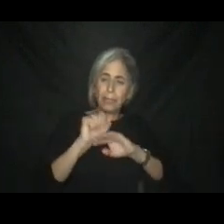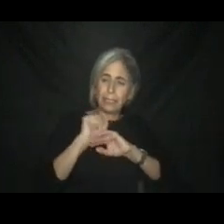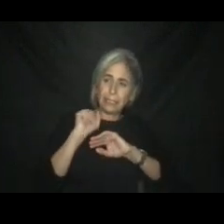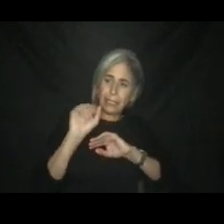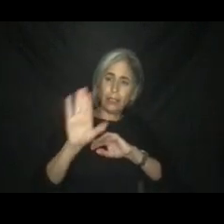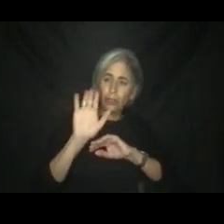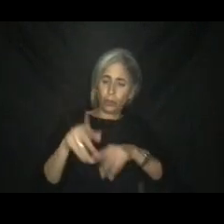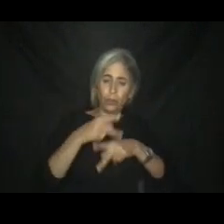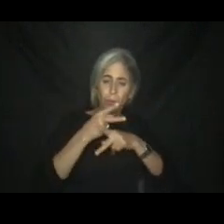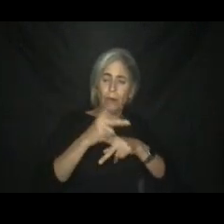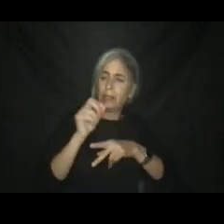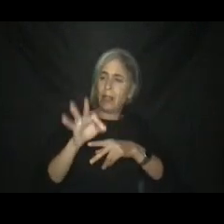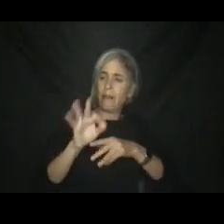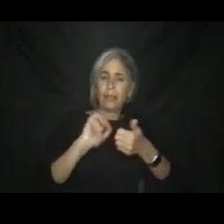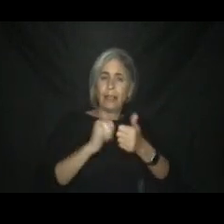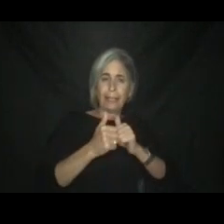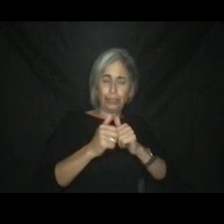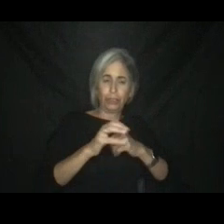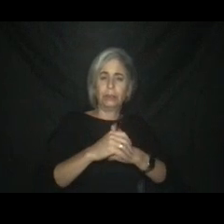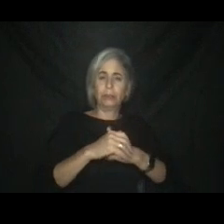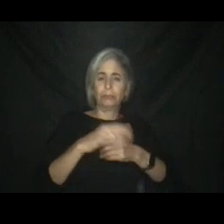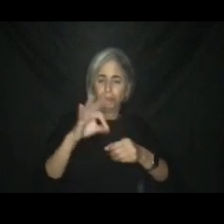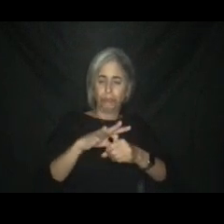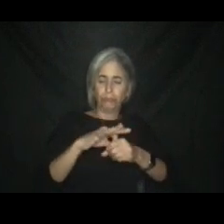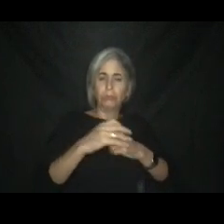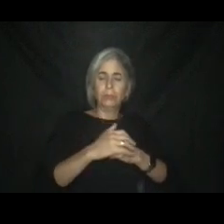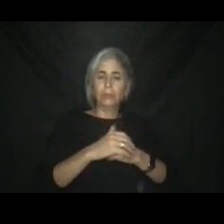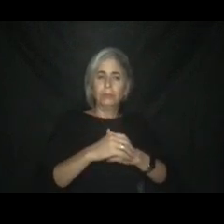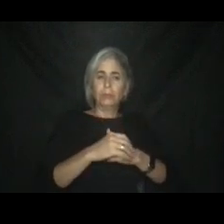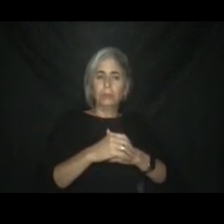supervisor of elections. Next slide, please.